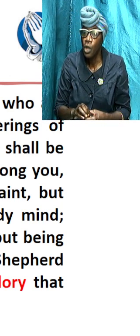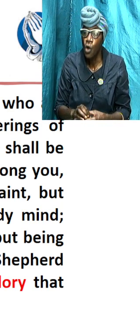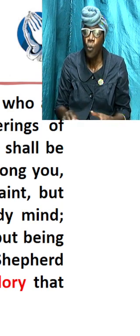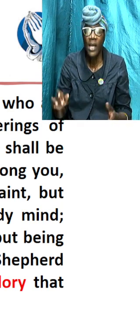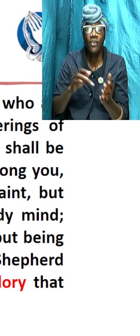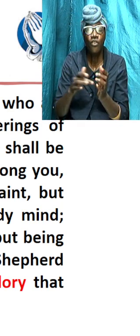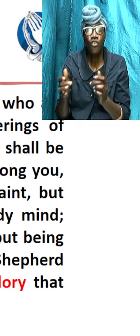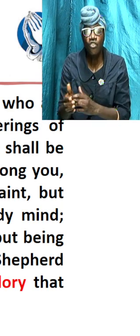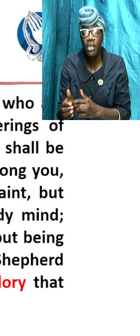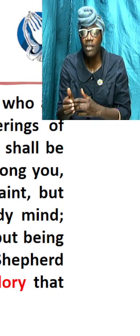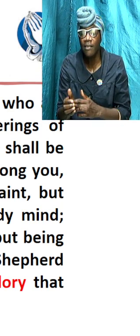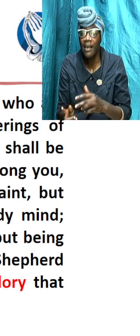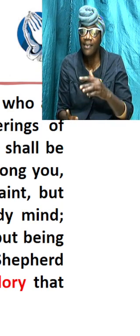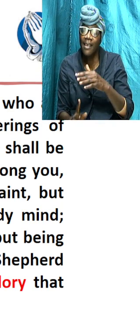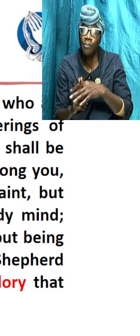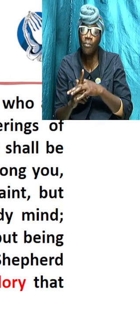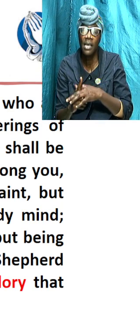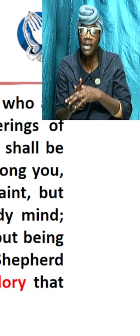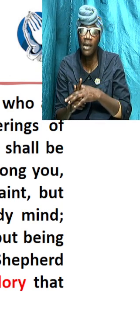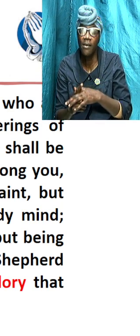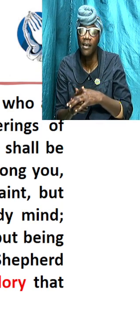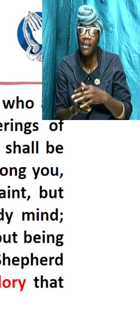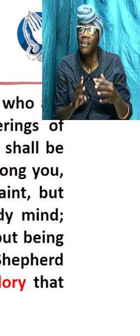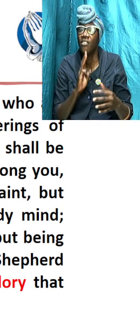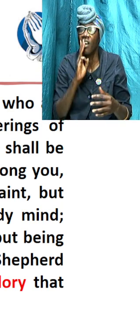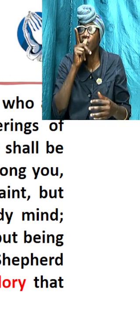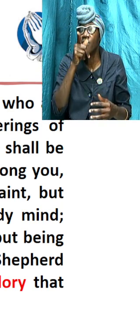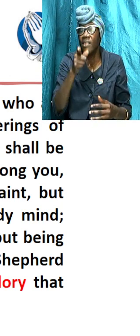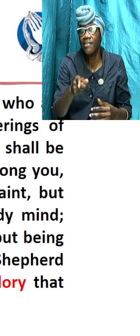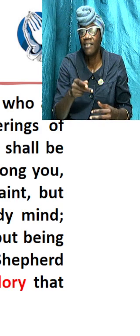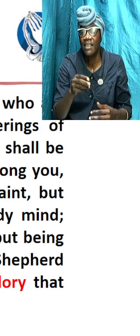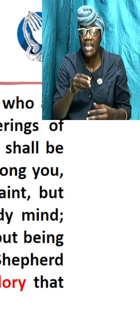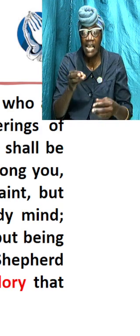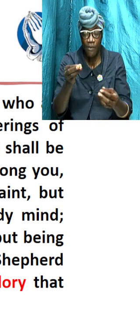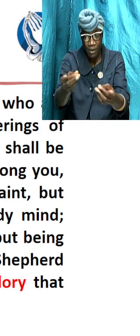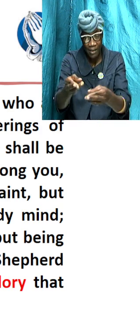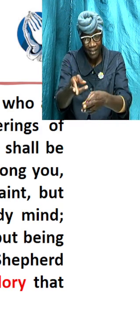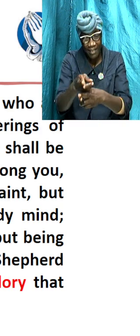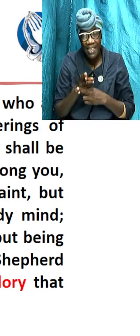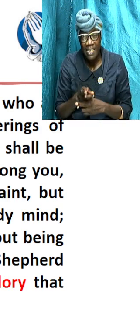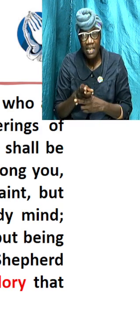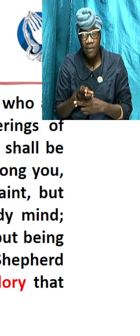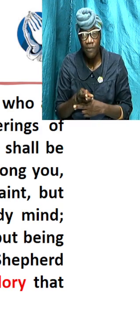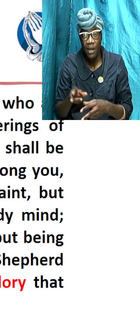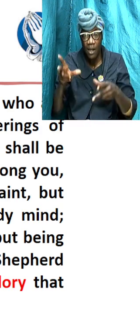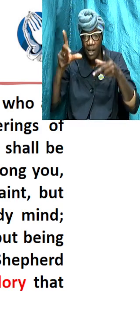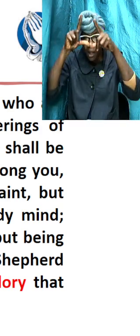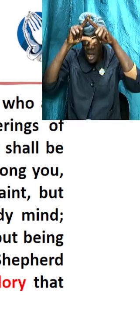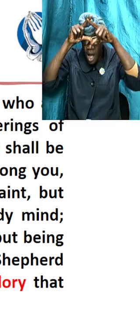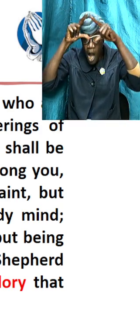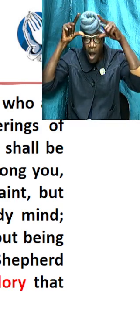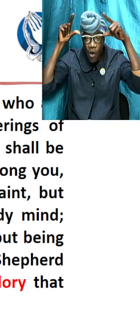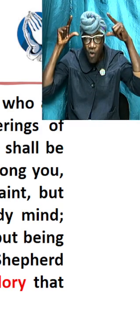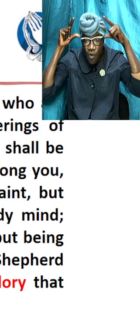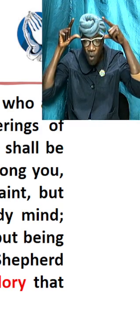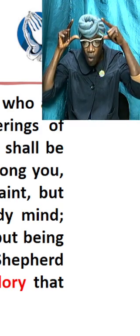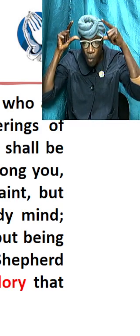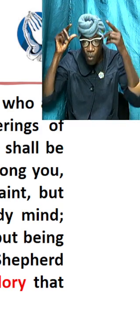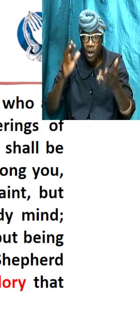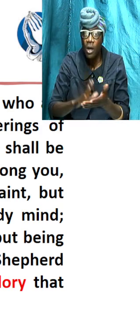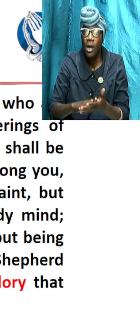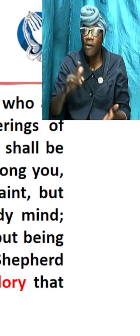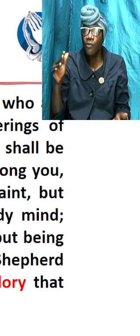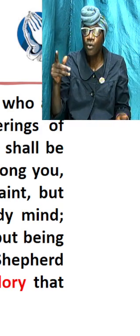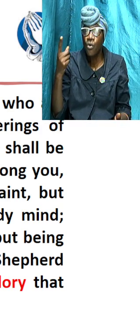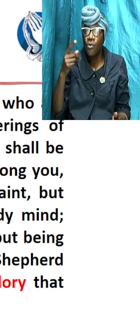appear. Amen. You shall receive a crown of glory. So in summary, the crown of glory is